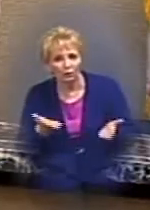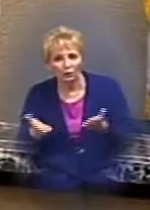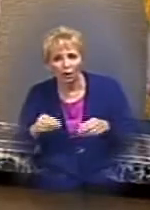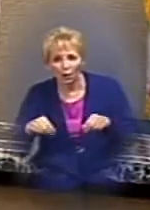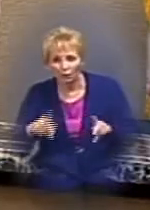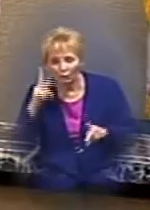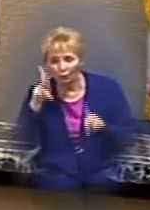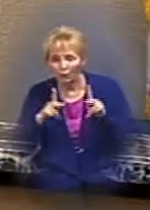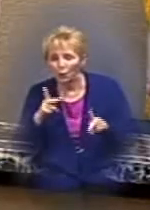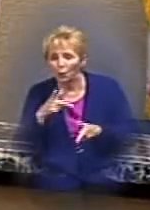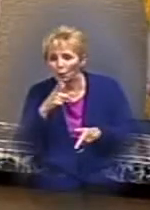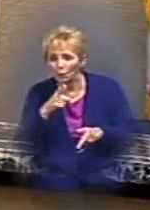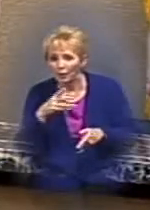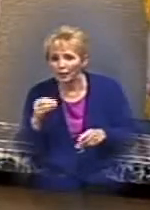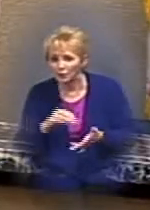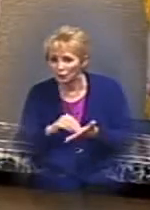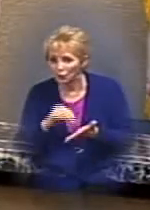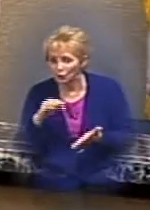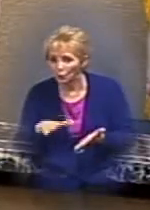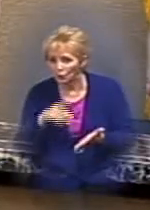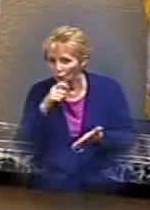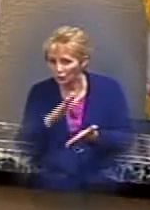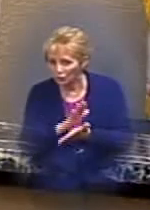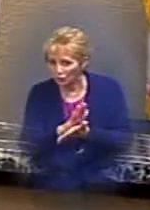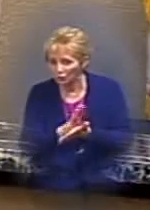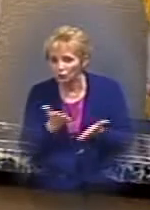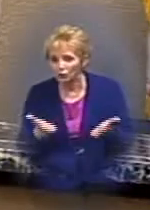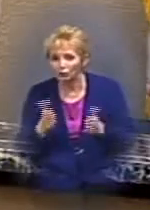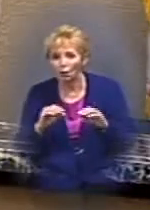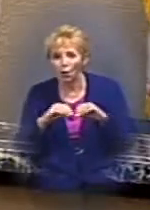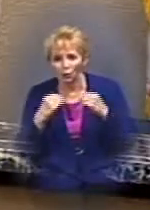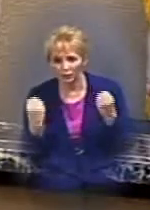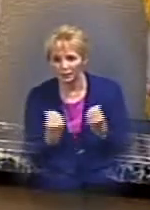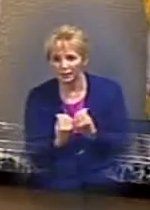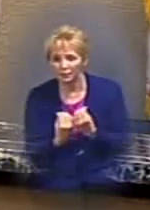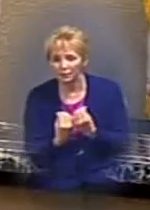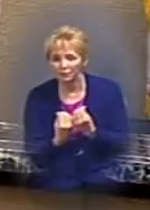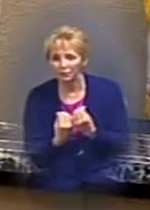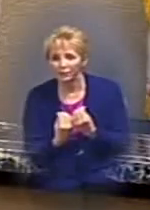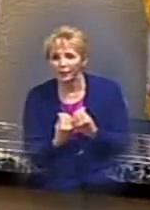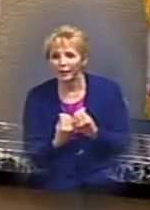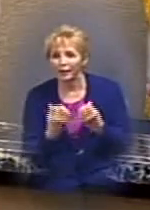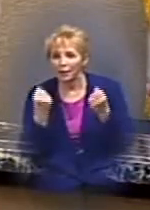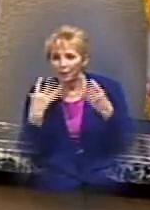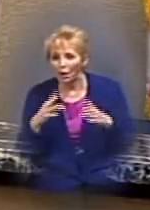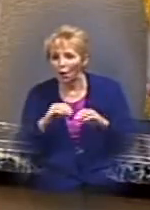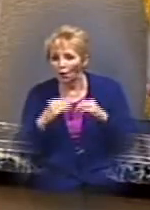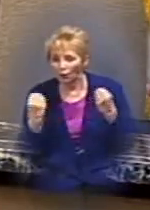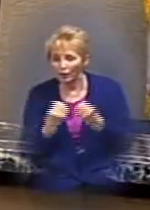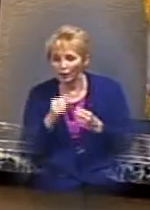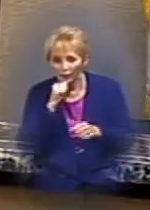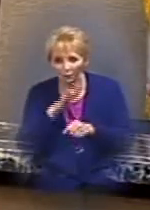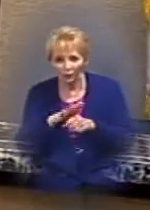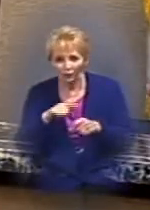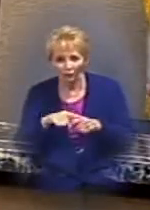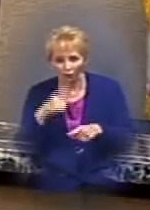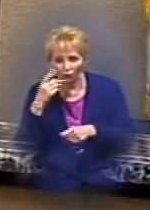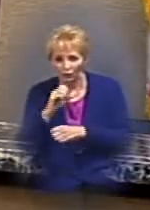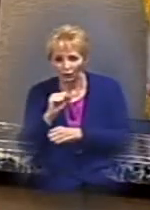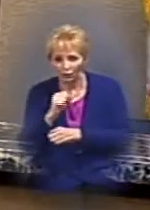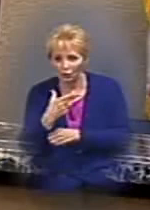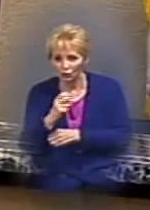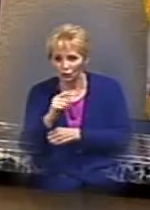service opportunities for citizens, students, and school service organizations, And whereas there are many organizations committed to sheltering,